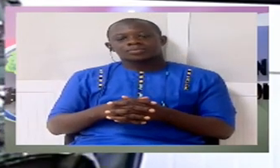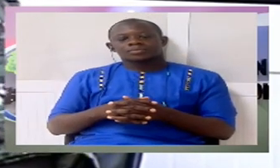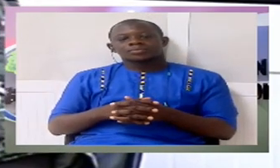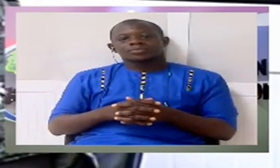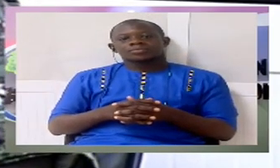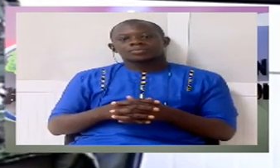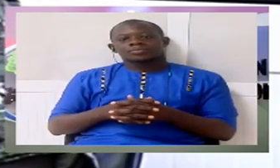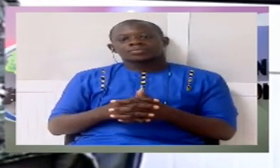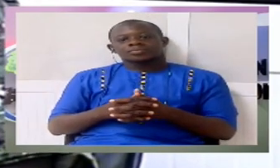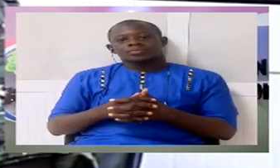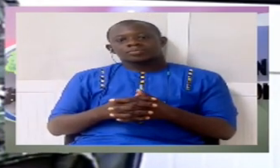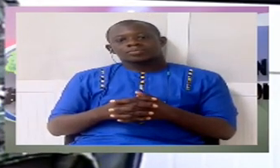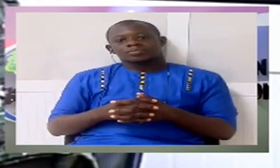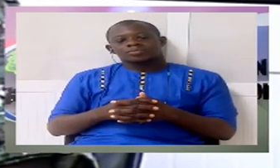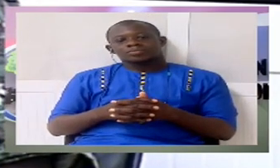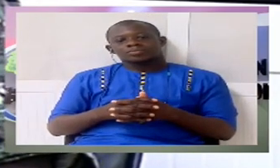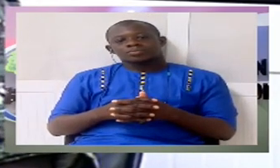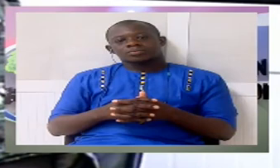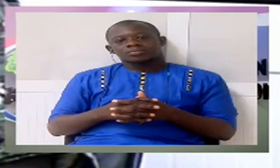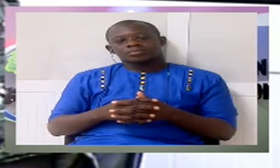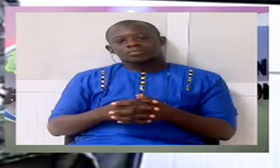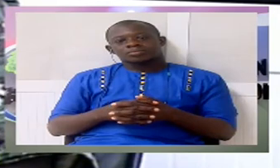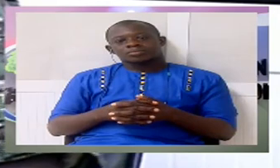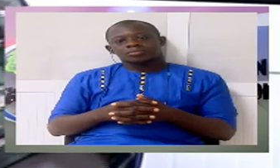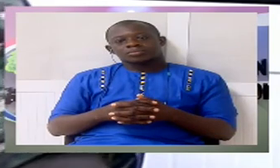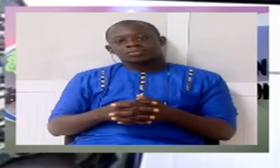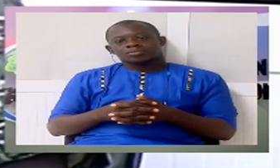the incident at Westfield, which happened right under my feet.